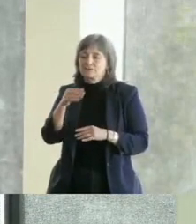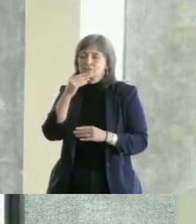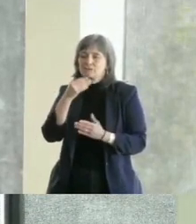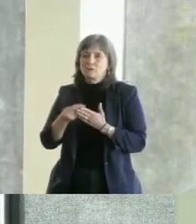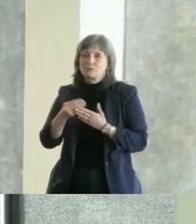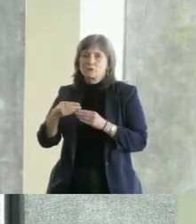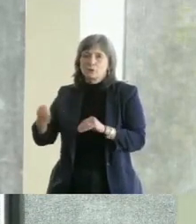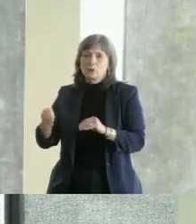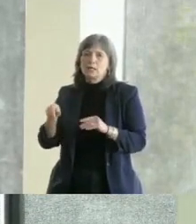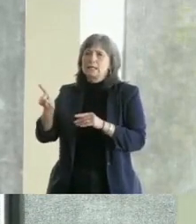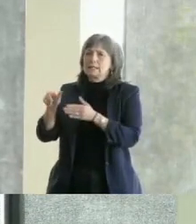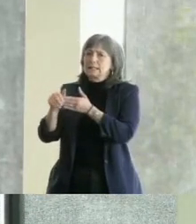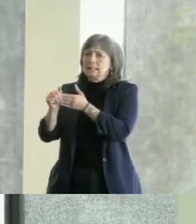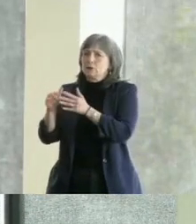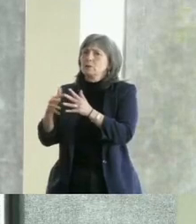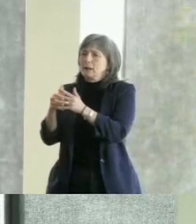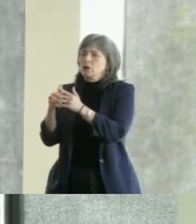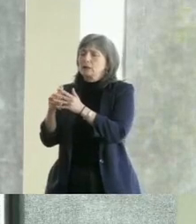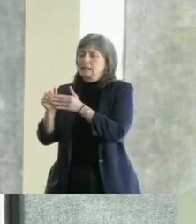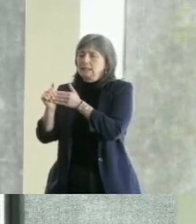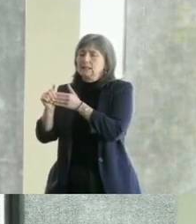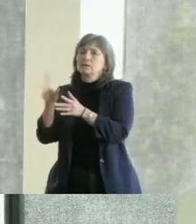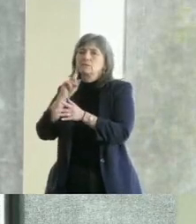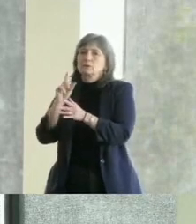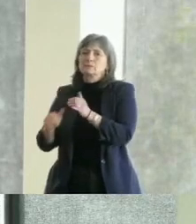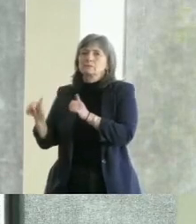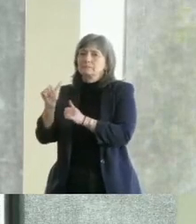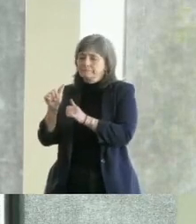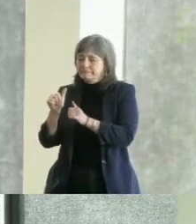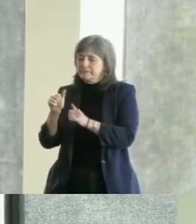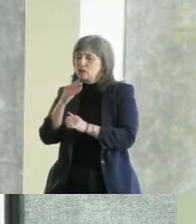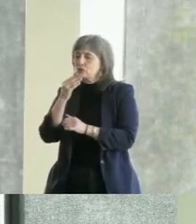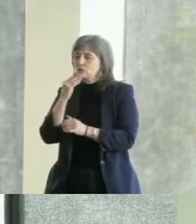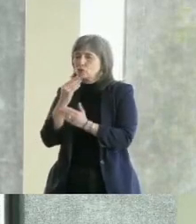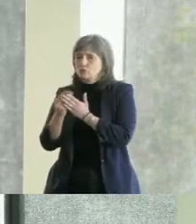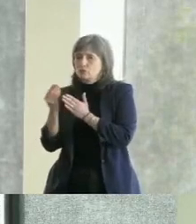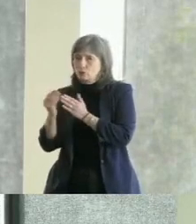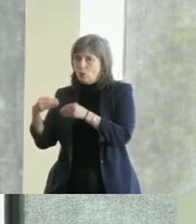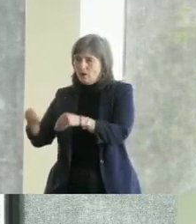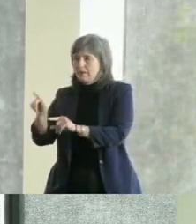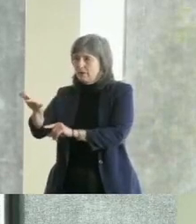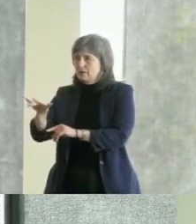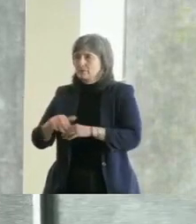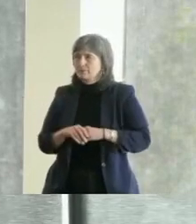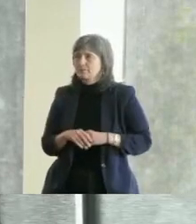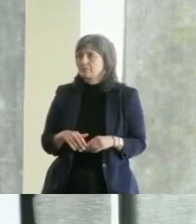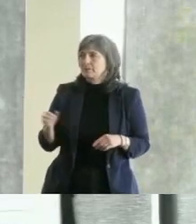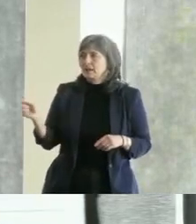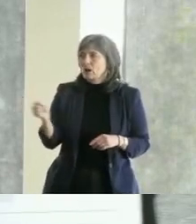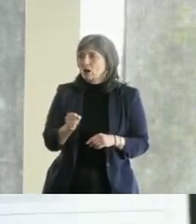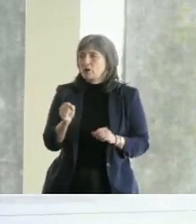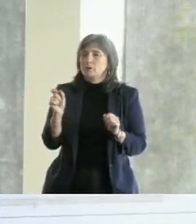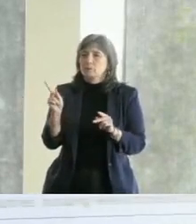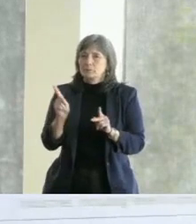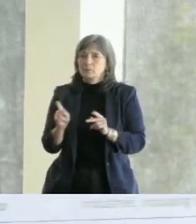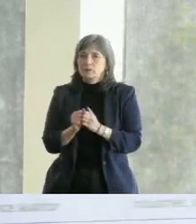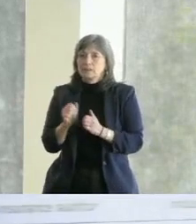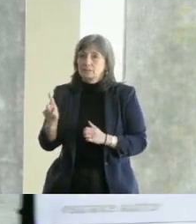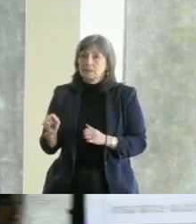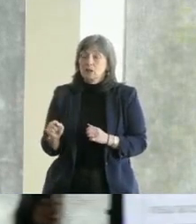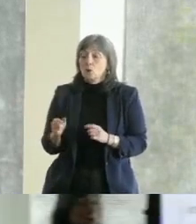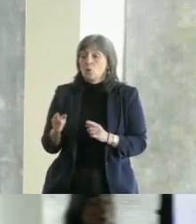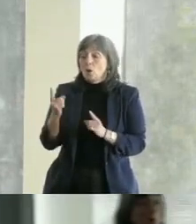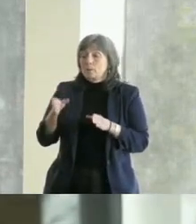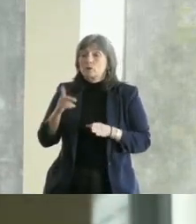a leader in the U.S. Hiring persons with disabilities. And had an individual who applied for a